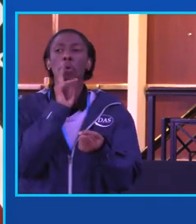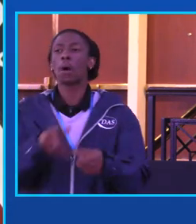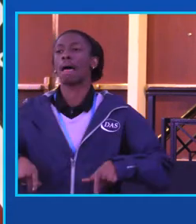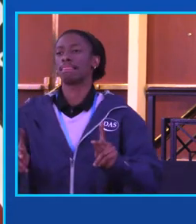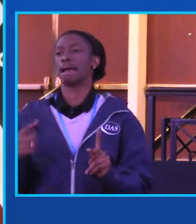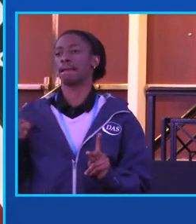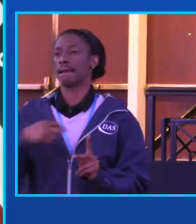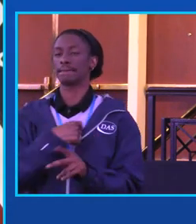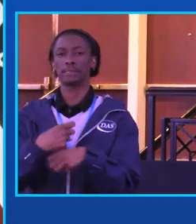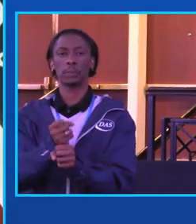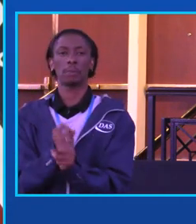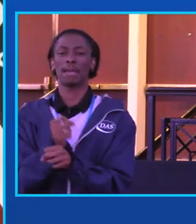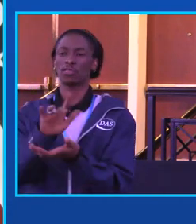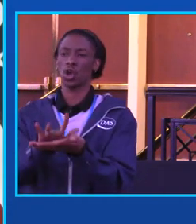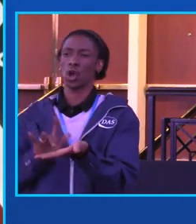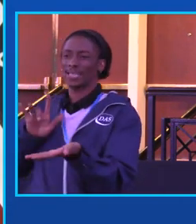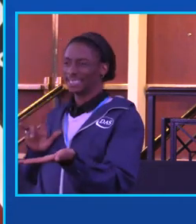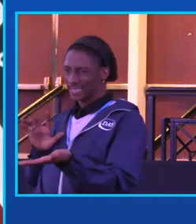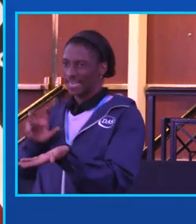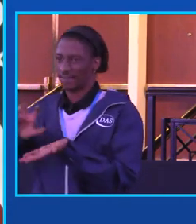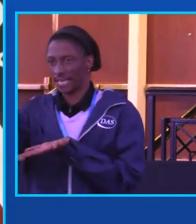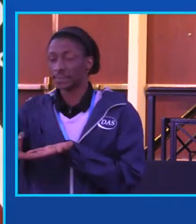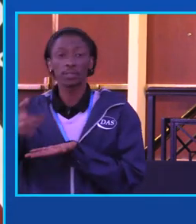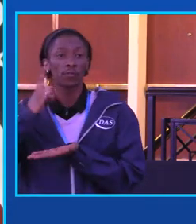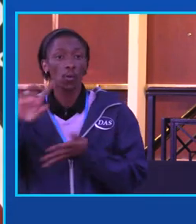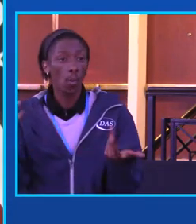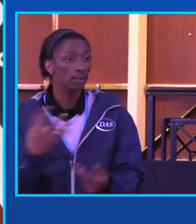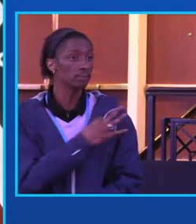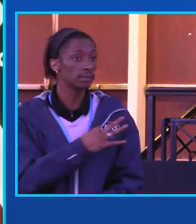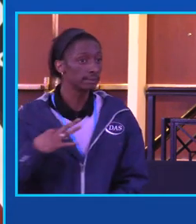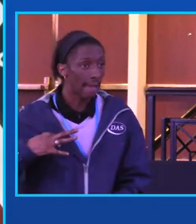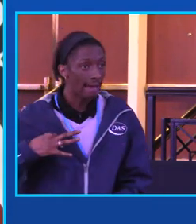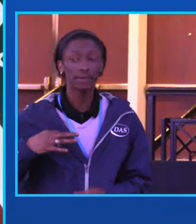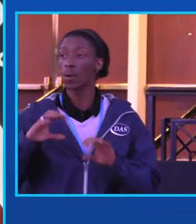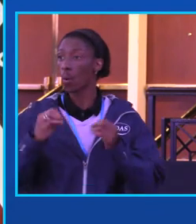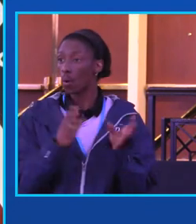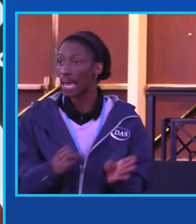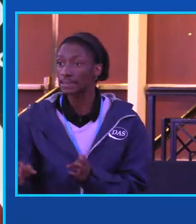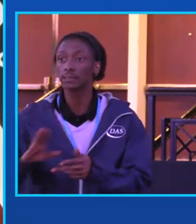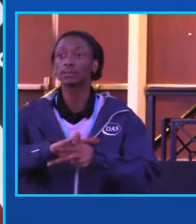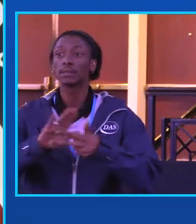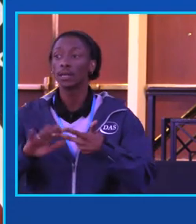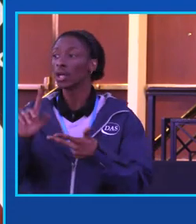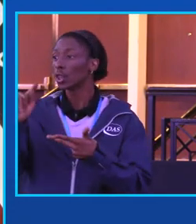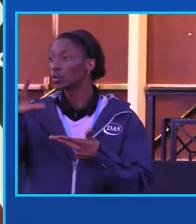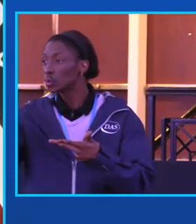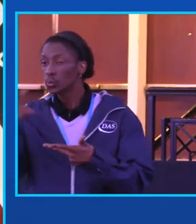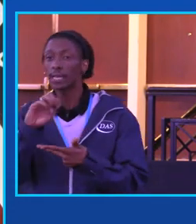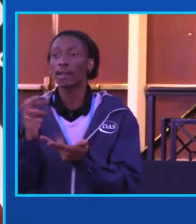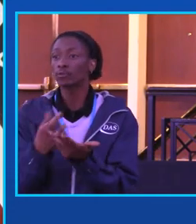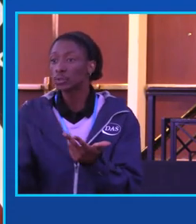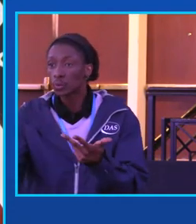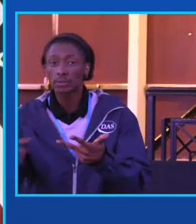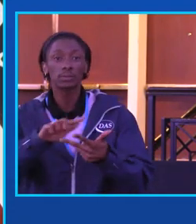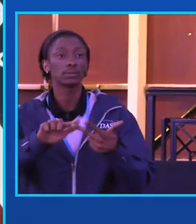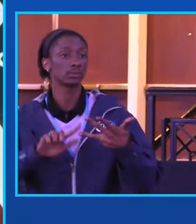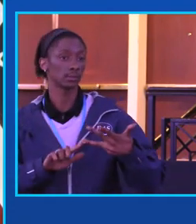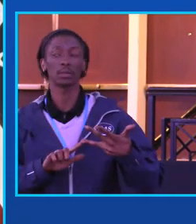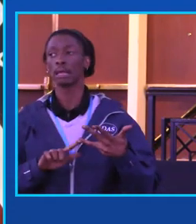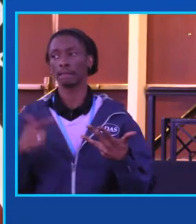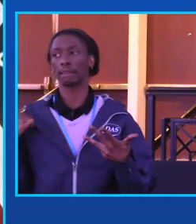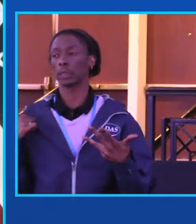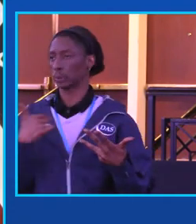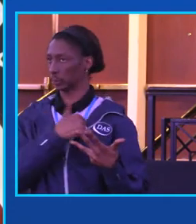the earliest investments in staffing, organizing, tools, and resources that